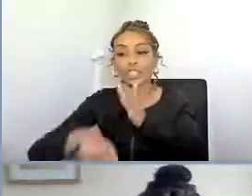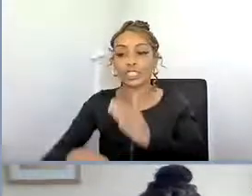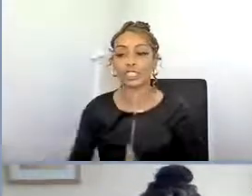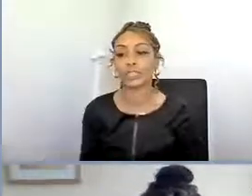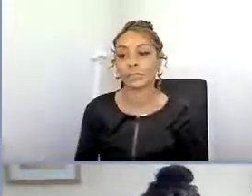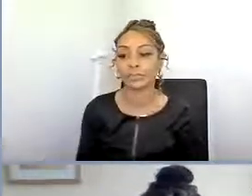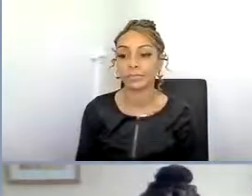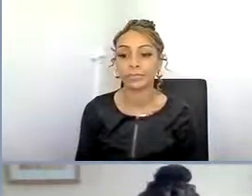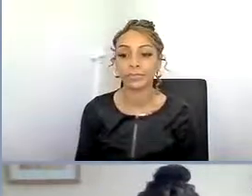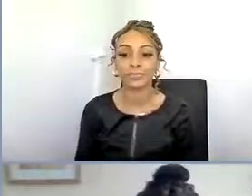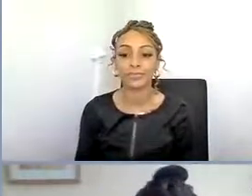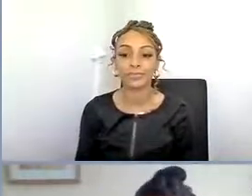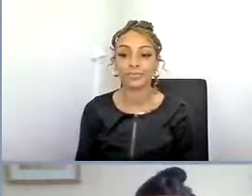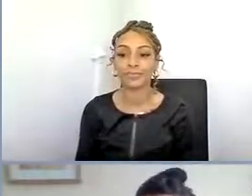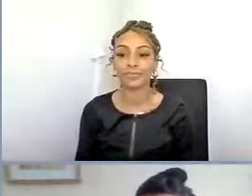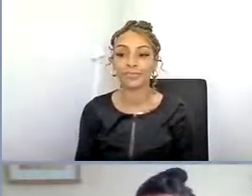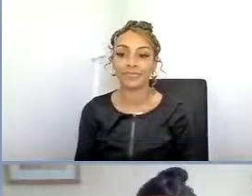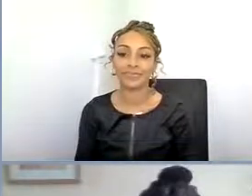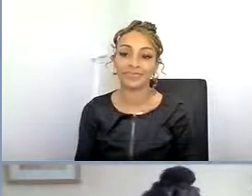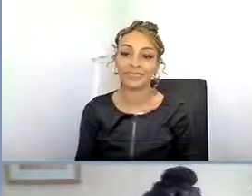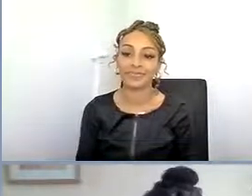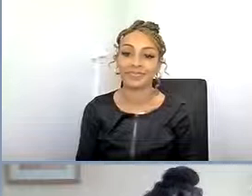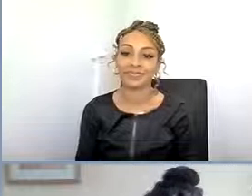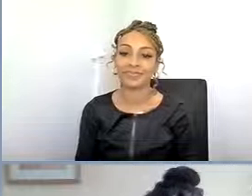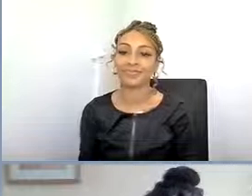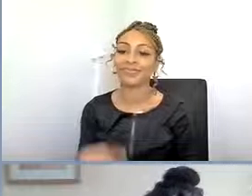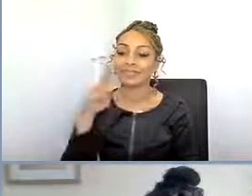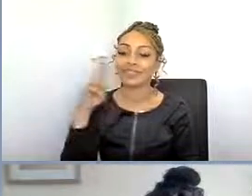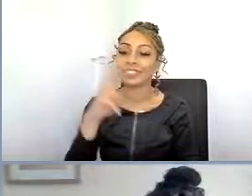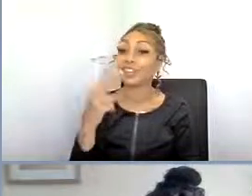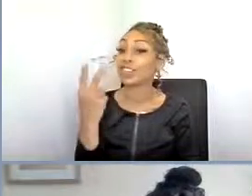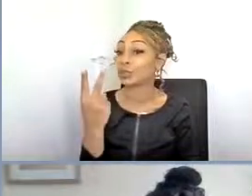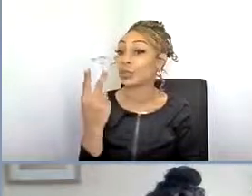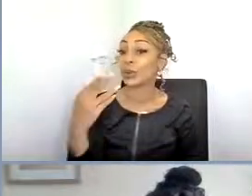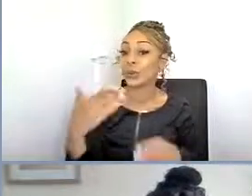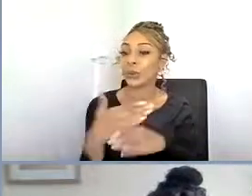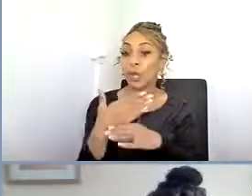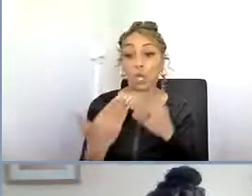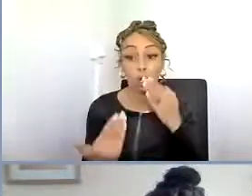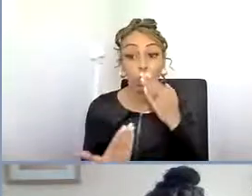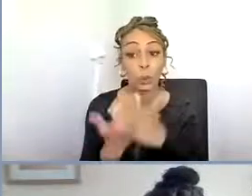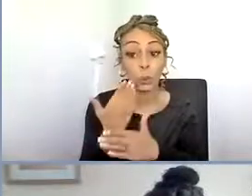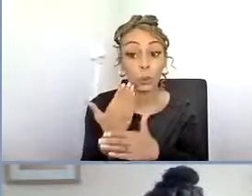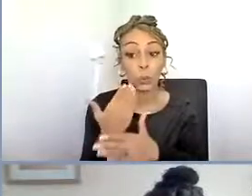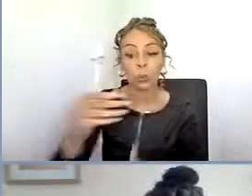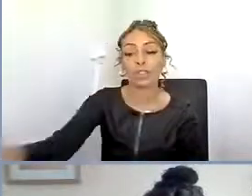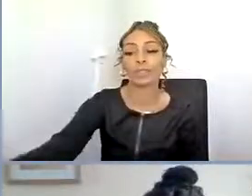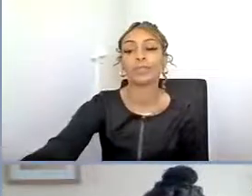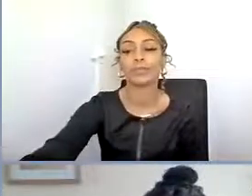the end of my bit before handing over to Josie, looking at two new acquisitions, which I think